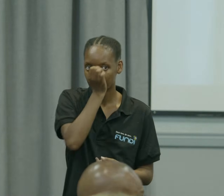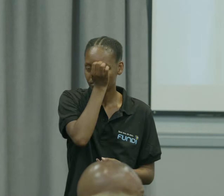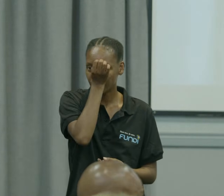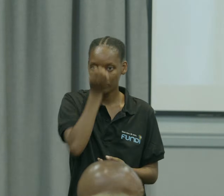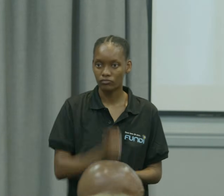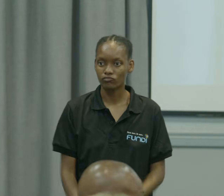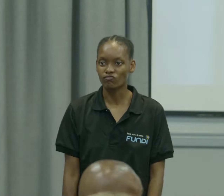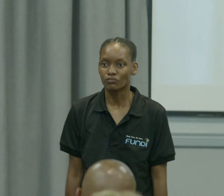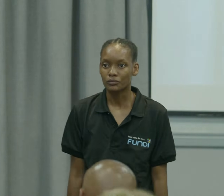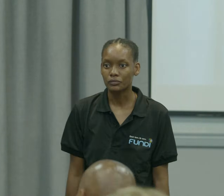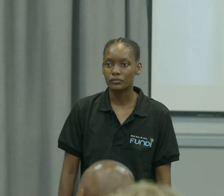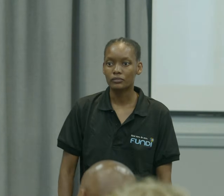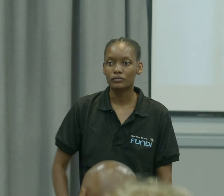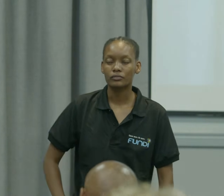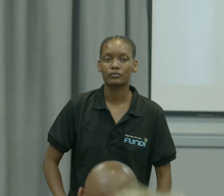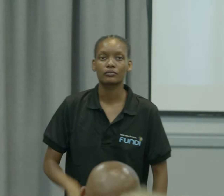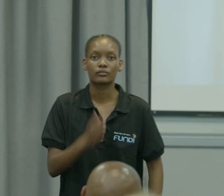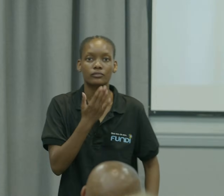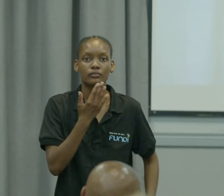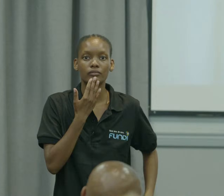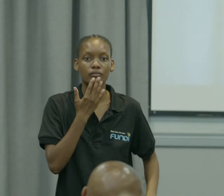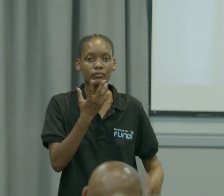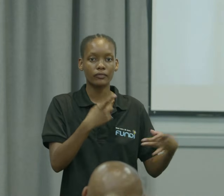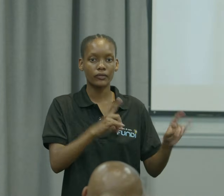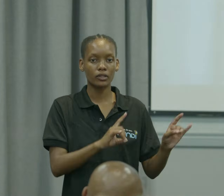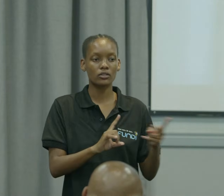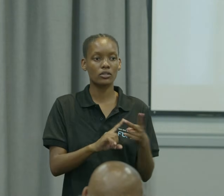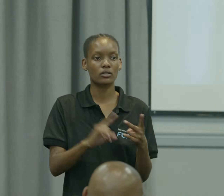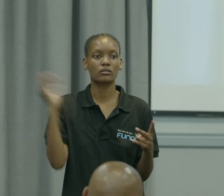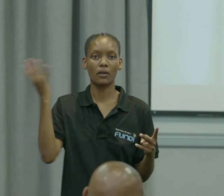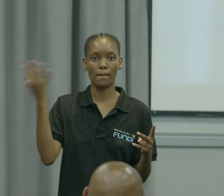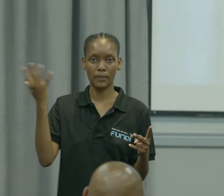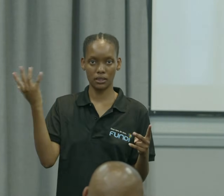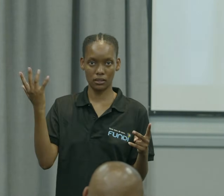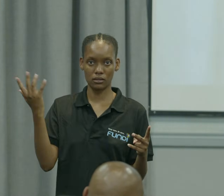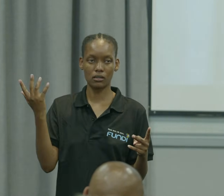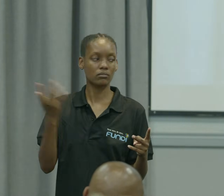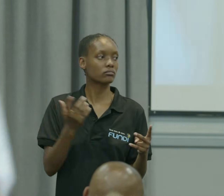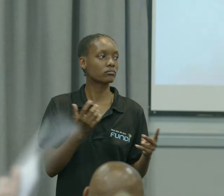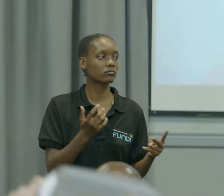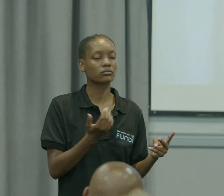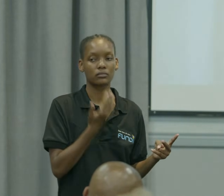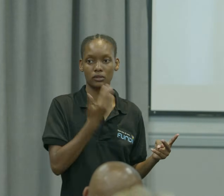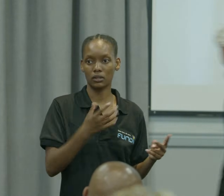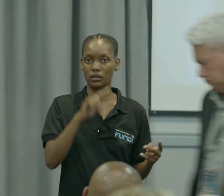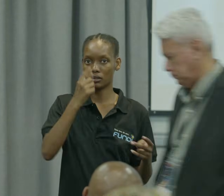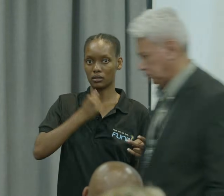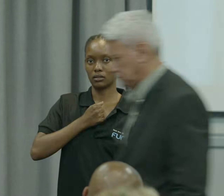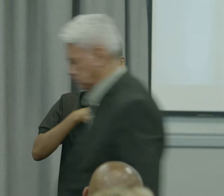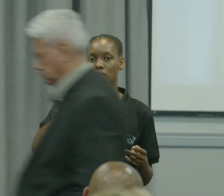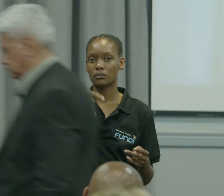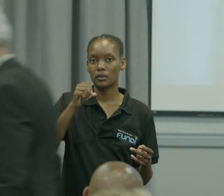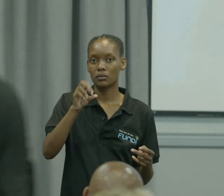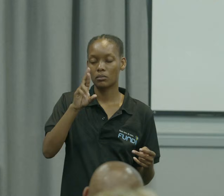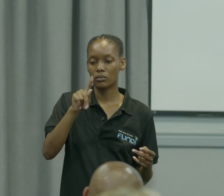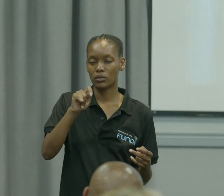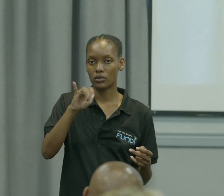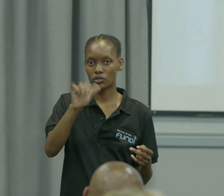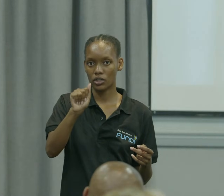Thank you, Chairperson and the presenter, for the input. My name is Portia Mbuti Mchekwane.